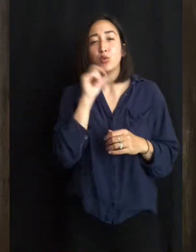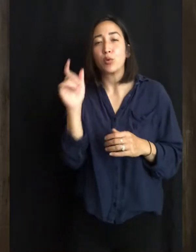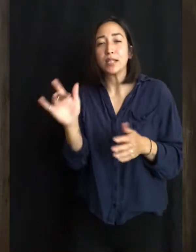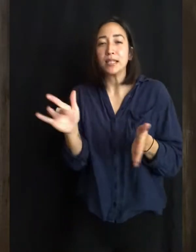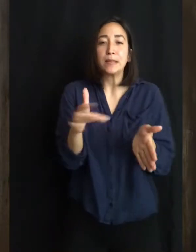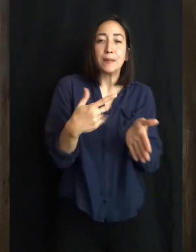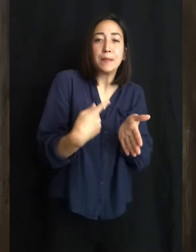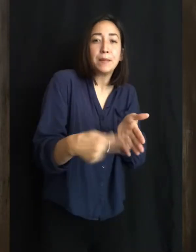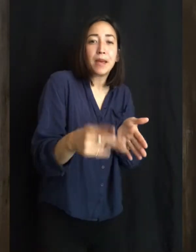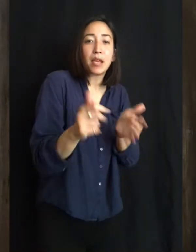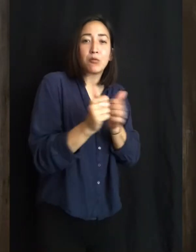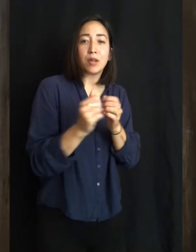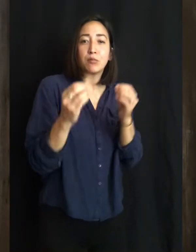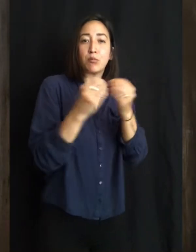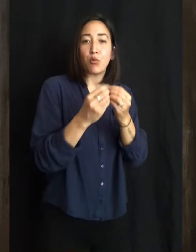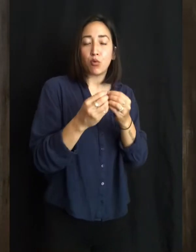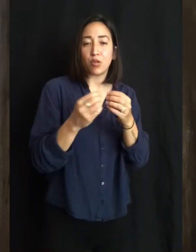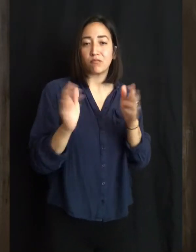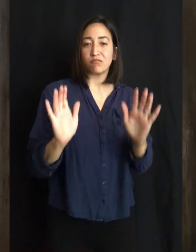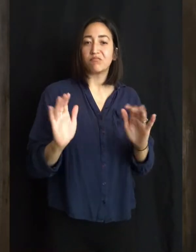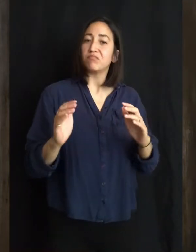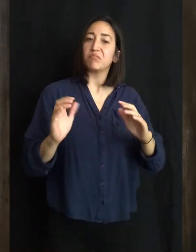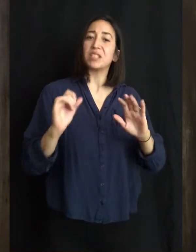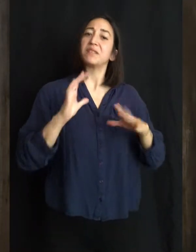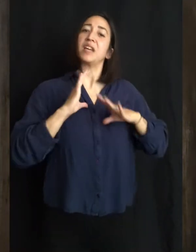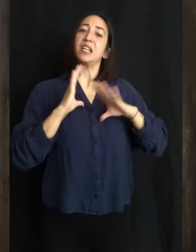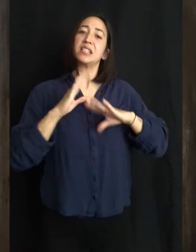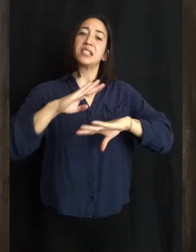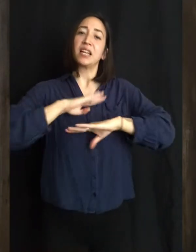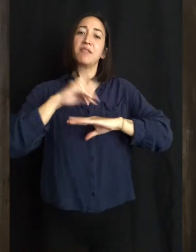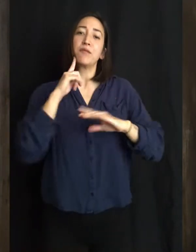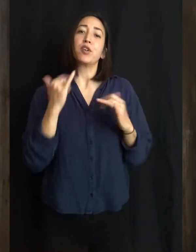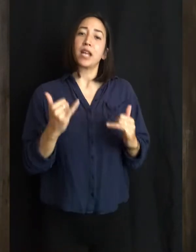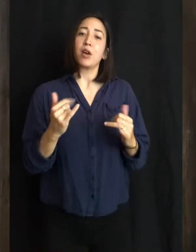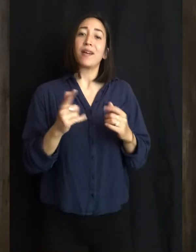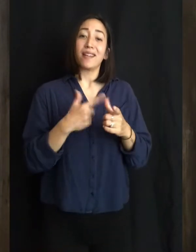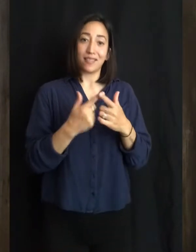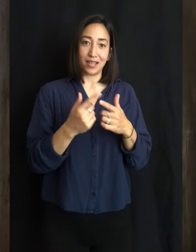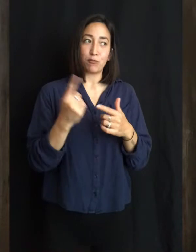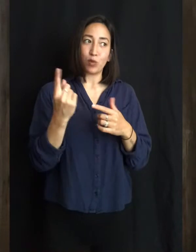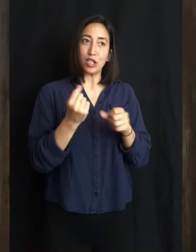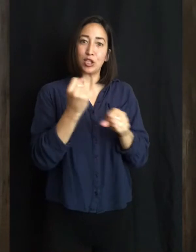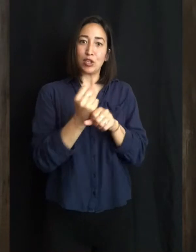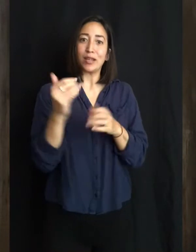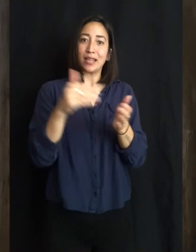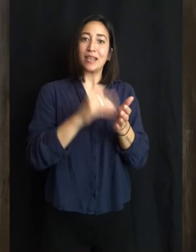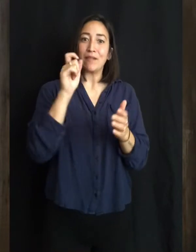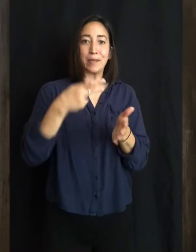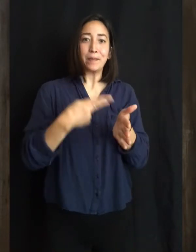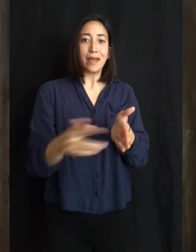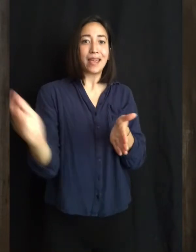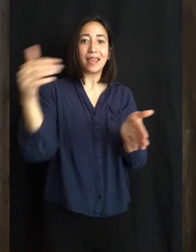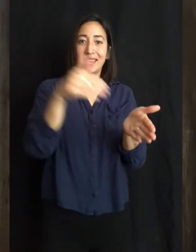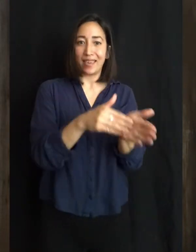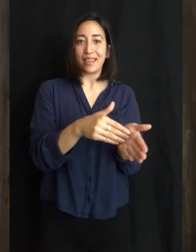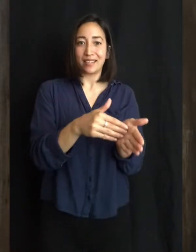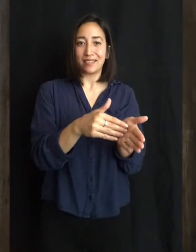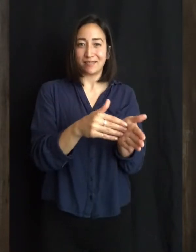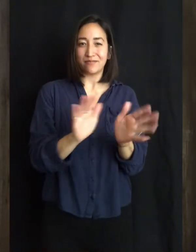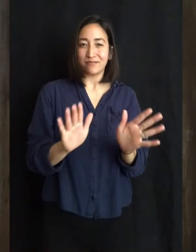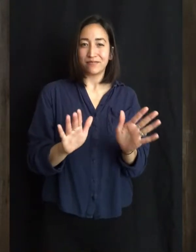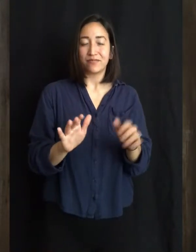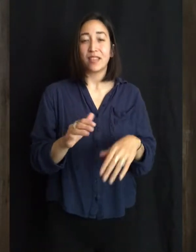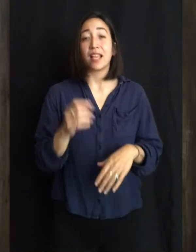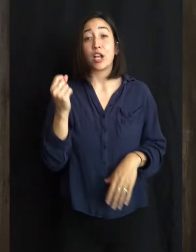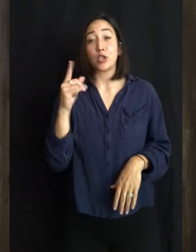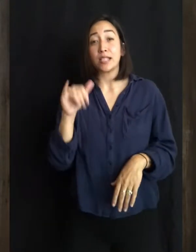yet required. Pushed back year after year by the high priest and the blood that was brought in from the high priest. That